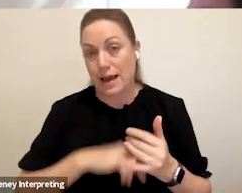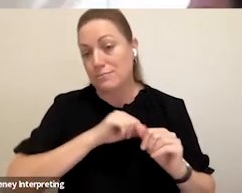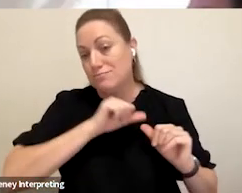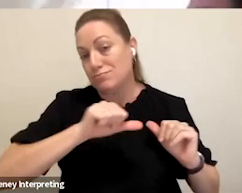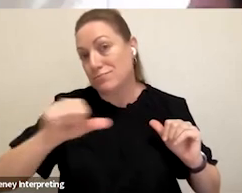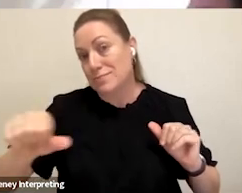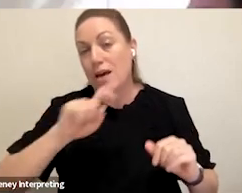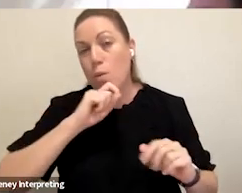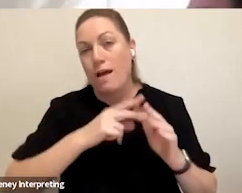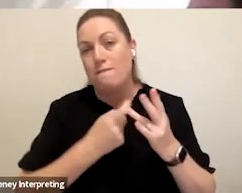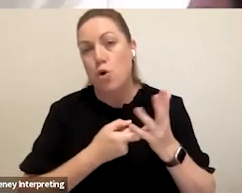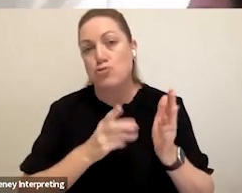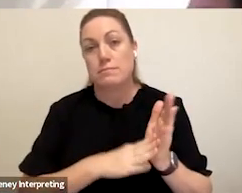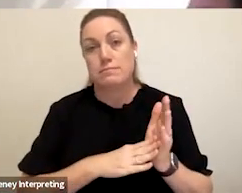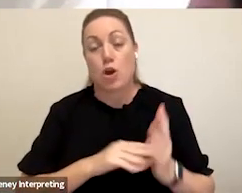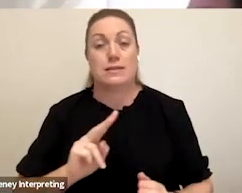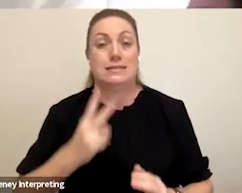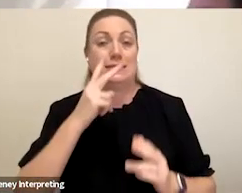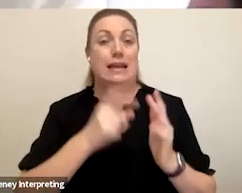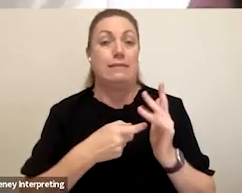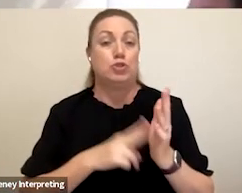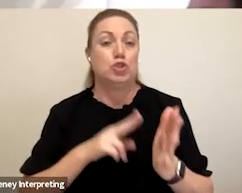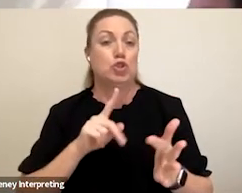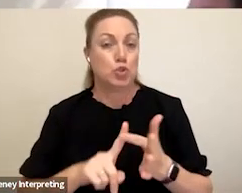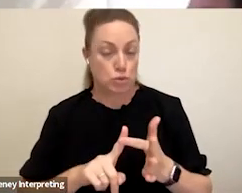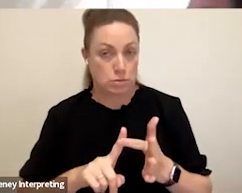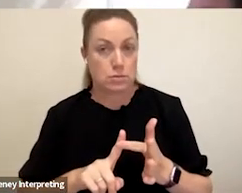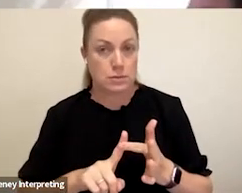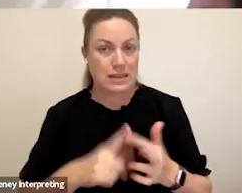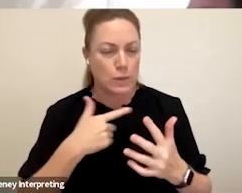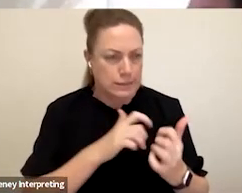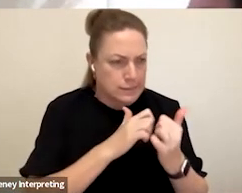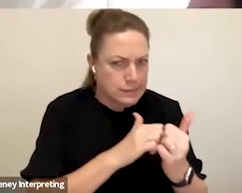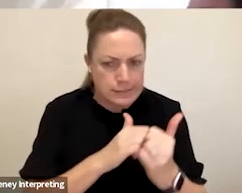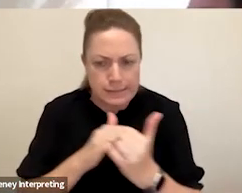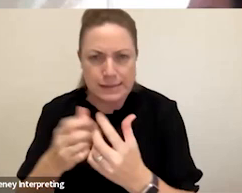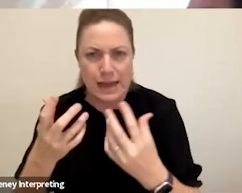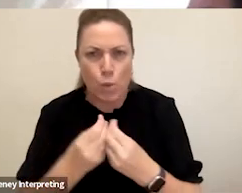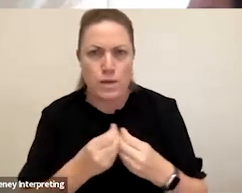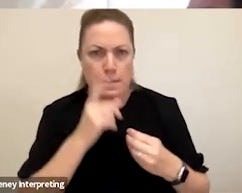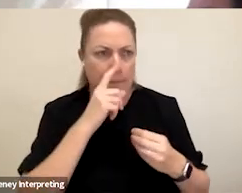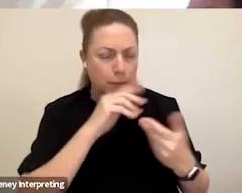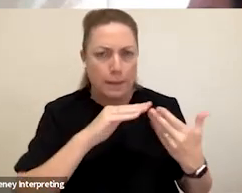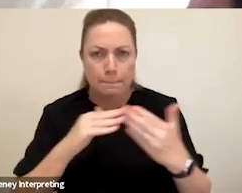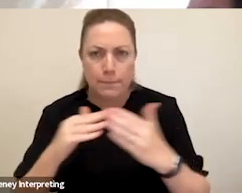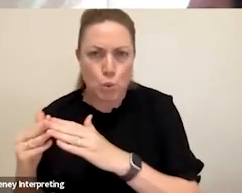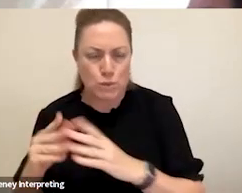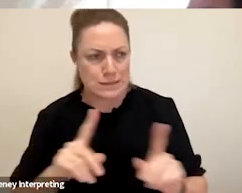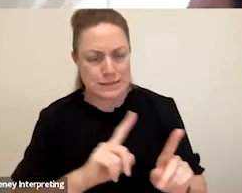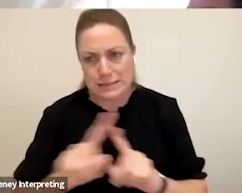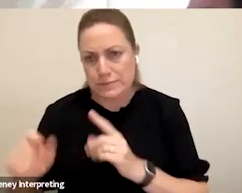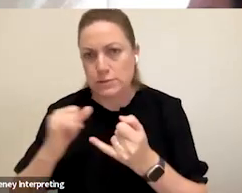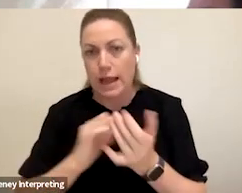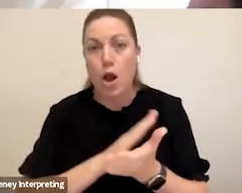on the 2nd of June. We've been working at the grassroots of community, collecting information from the voice of multiple stakeholders. Now we want to take all